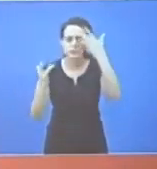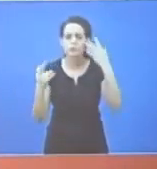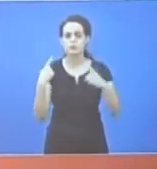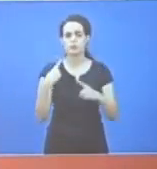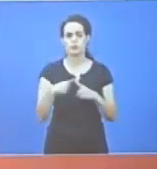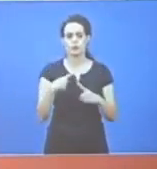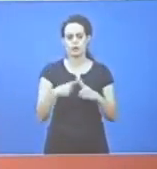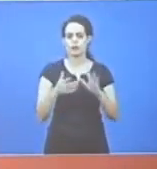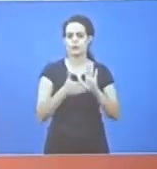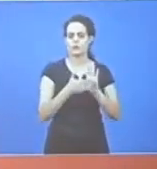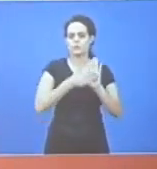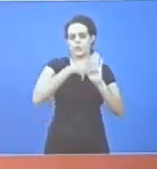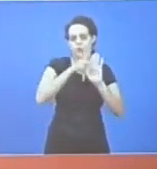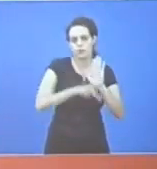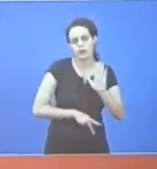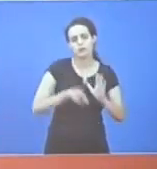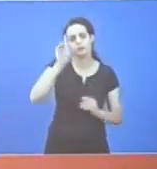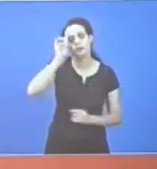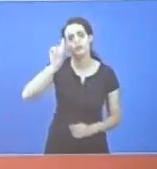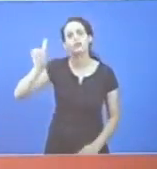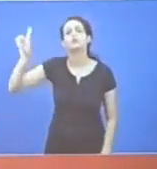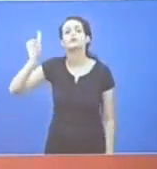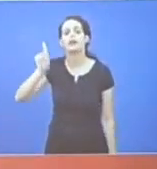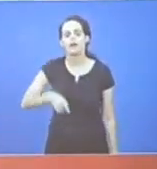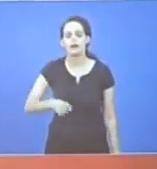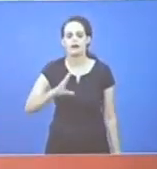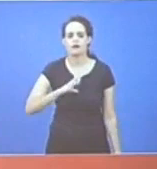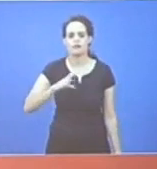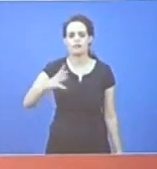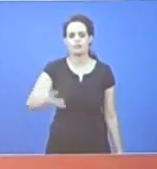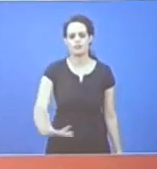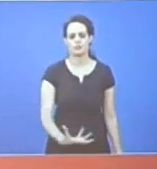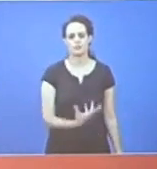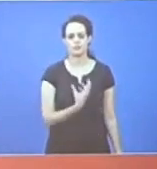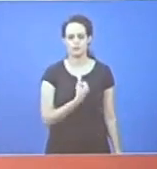it for the project of salvation.